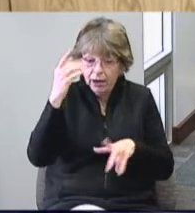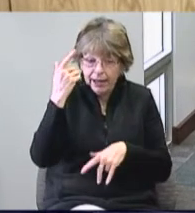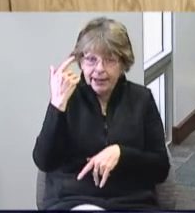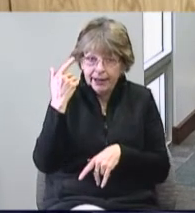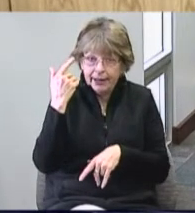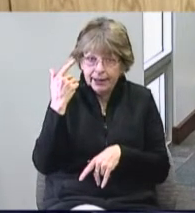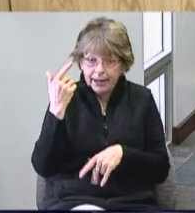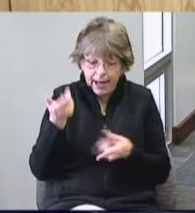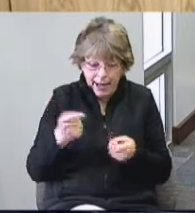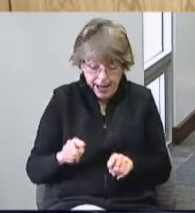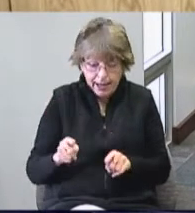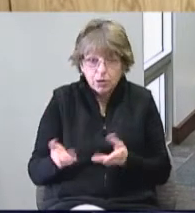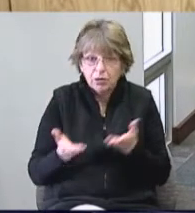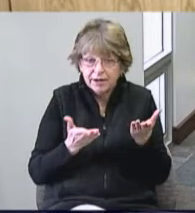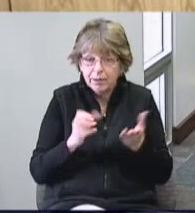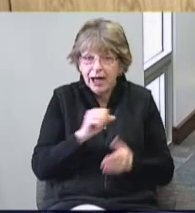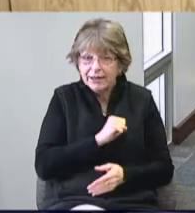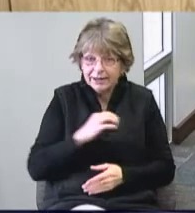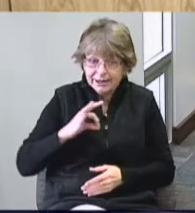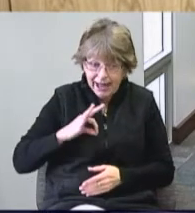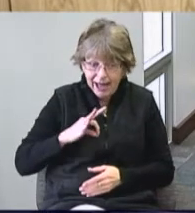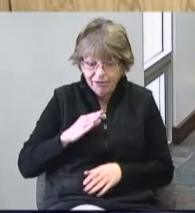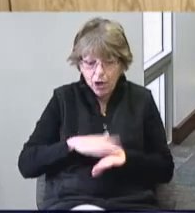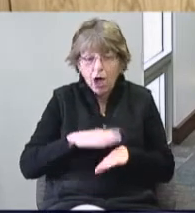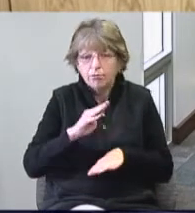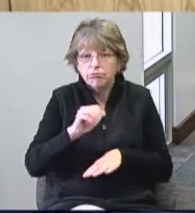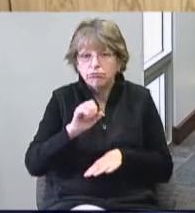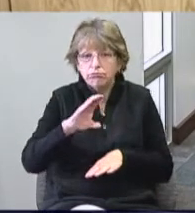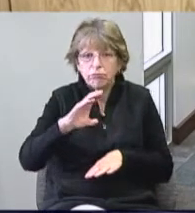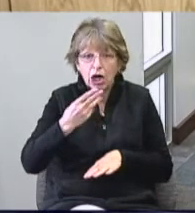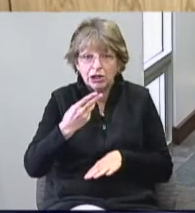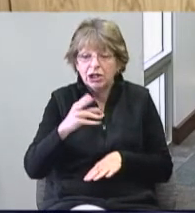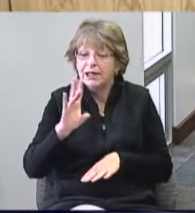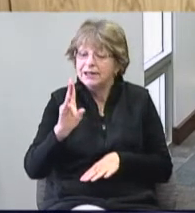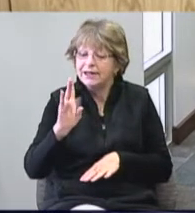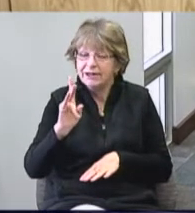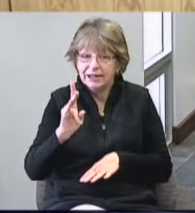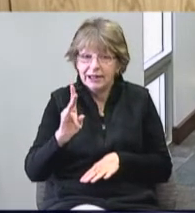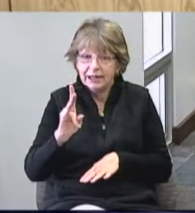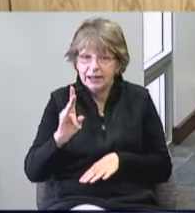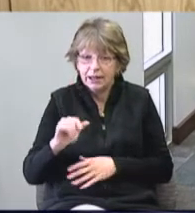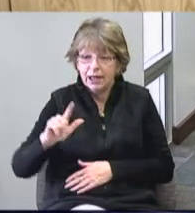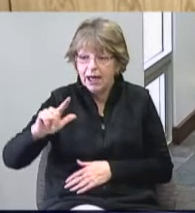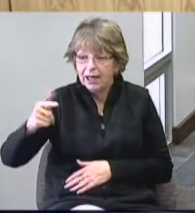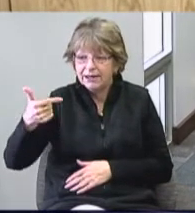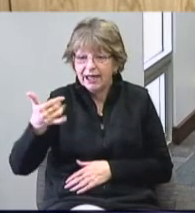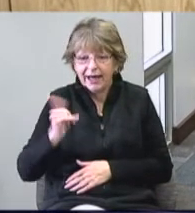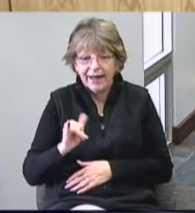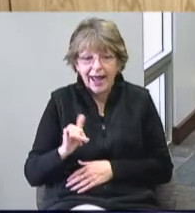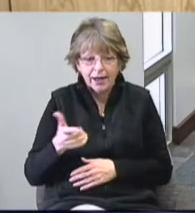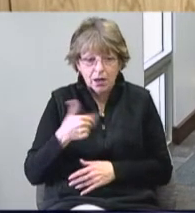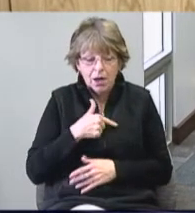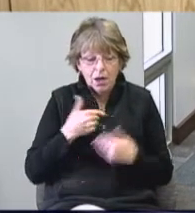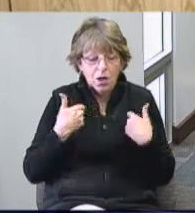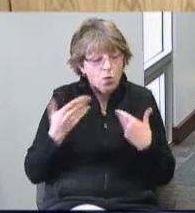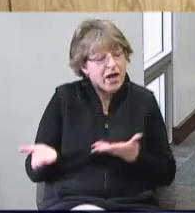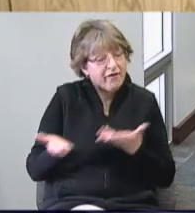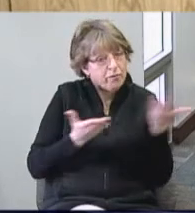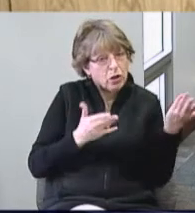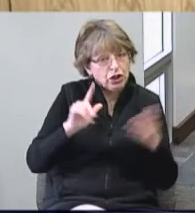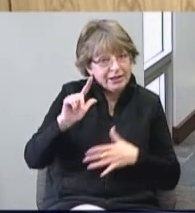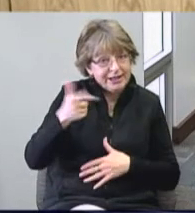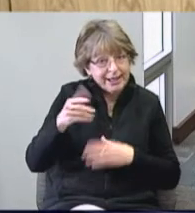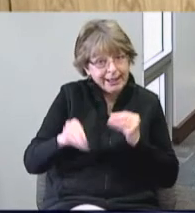by staff on March 17th. I'll second. We have a motion and a second. Is there any